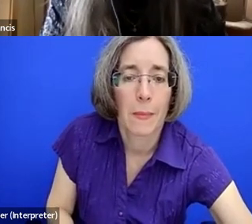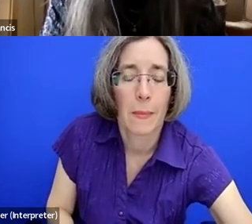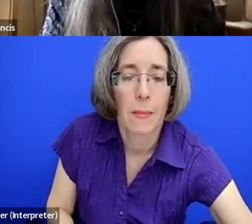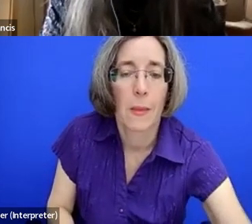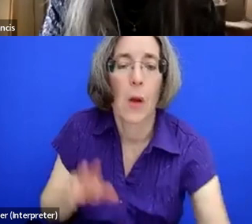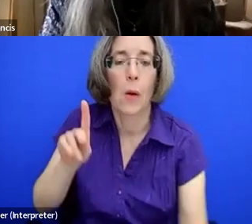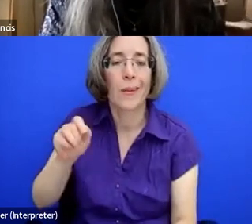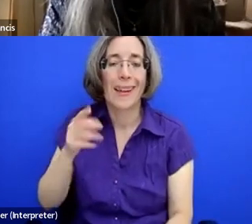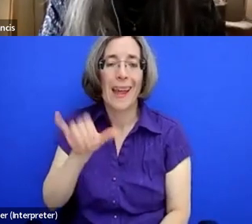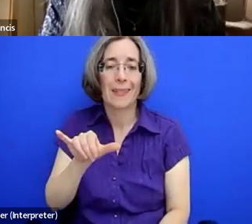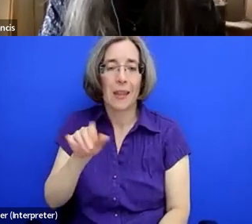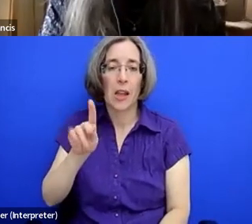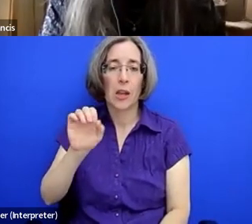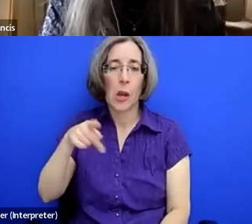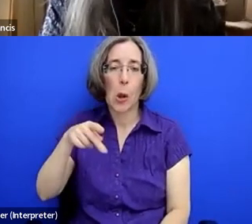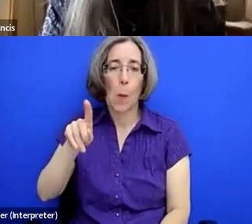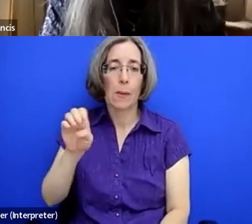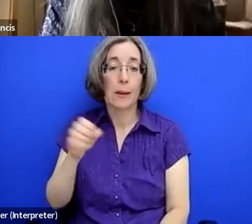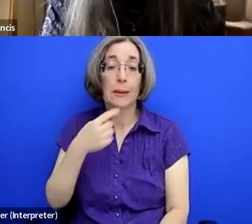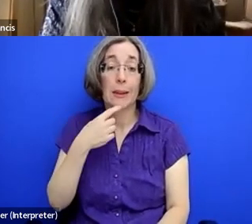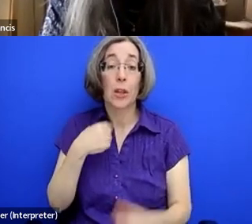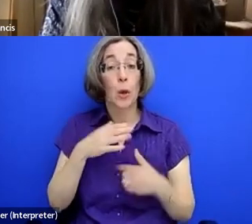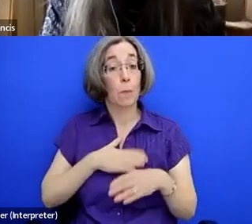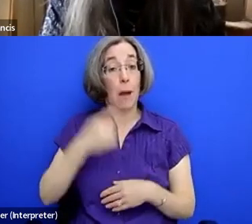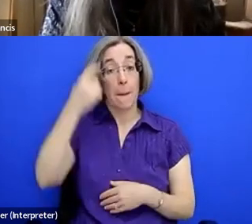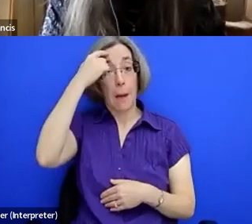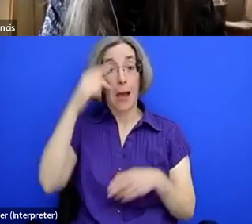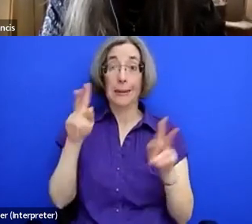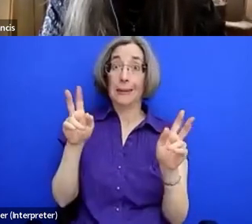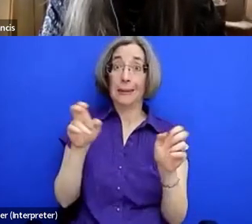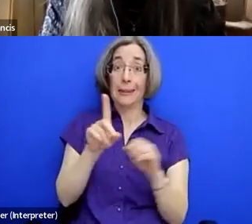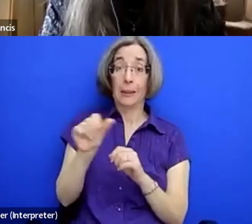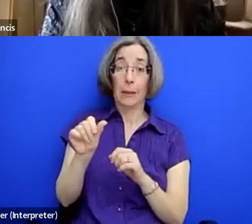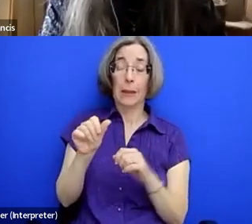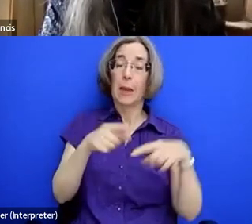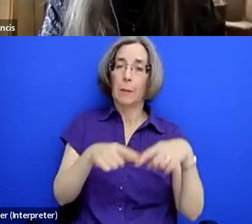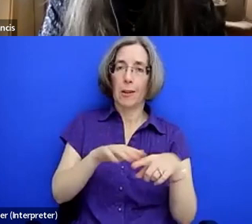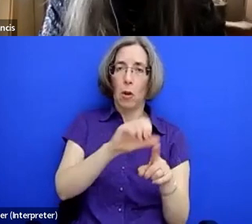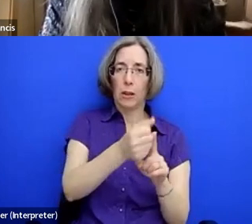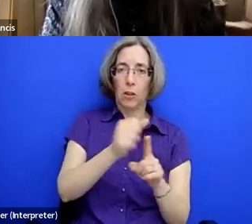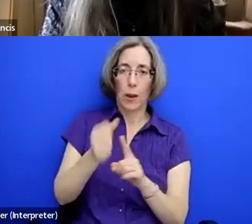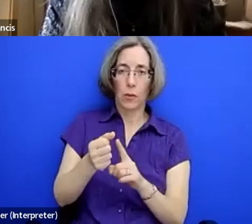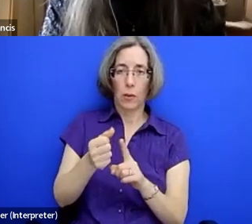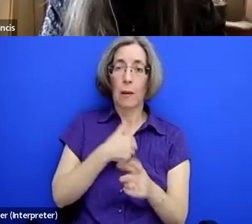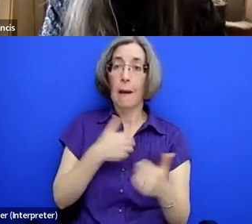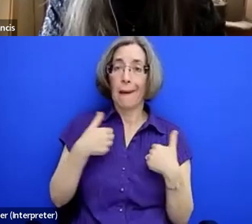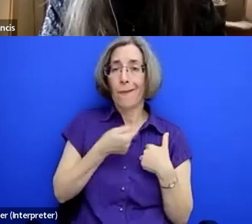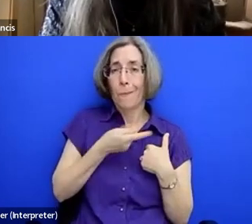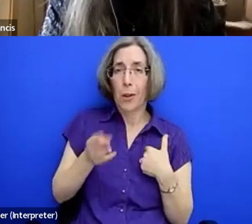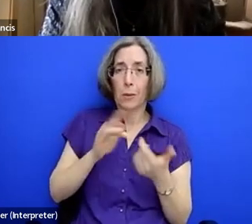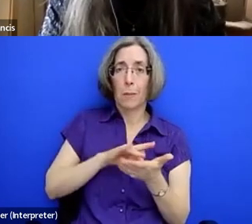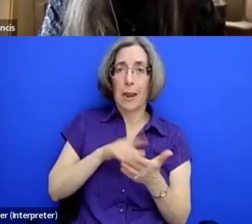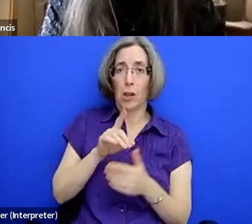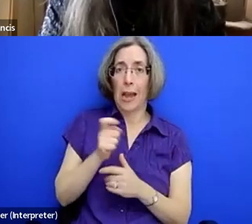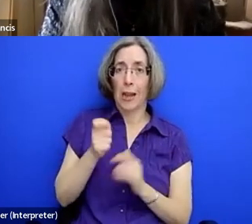To my mind, disabilities in quotes, is situational. I have multiple medical diagnoses.